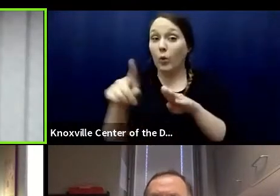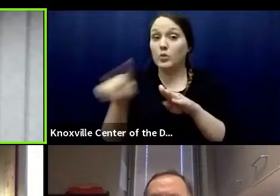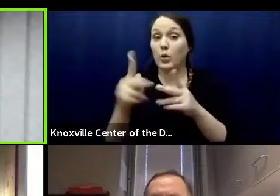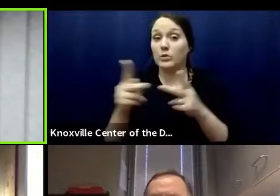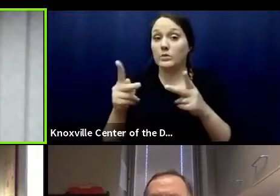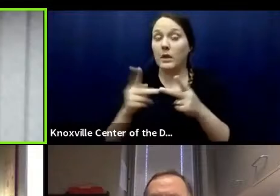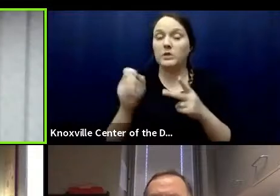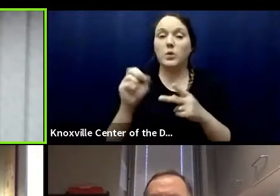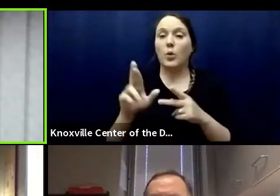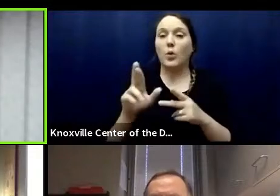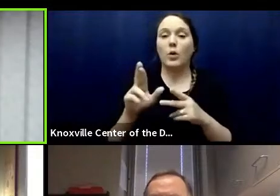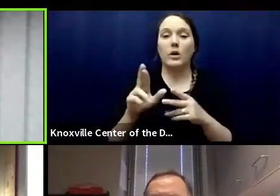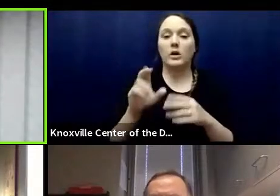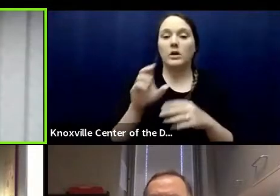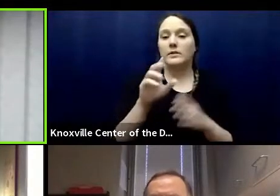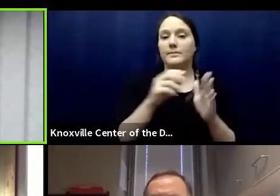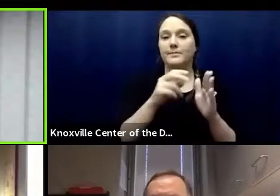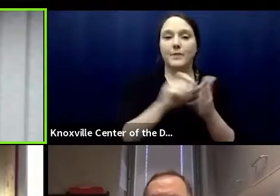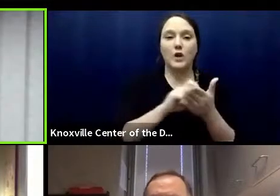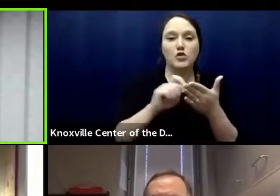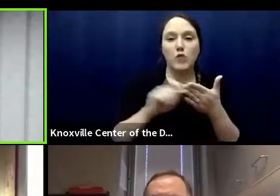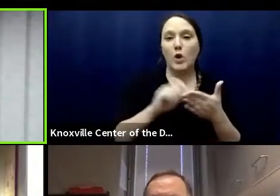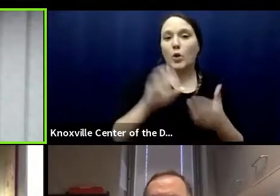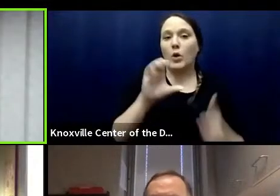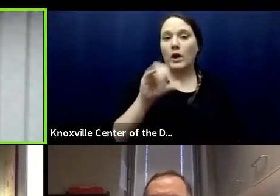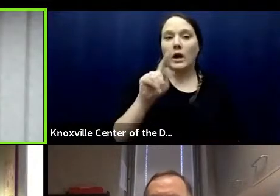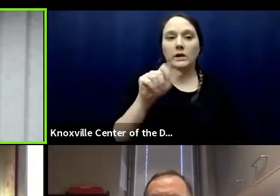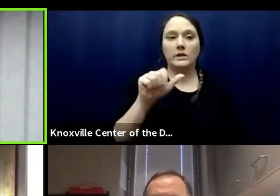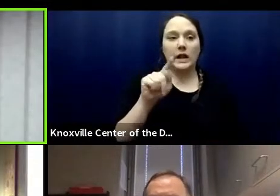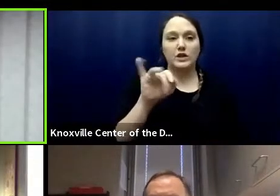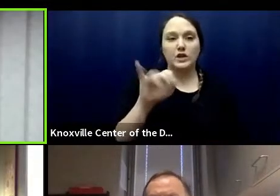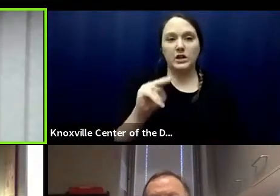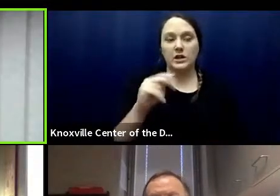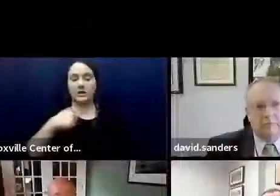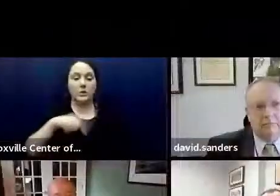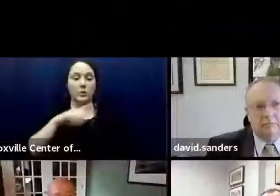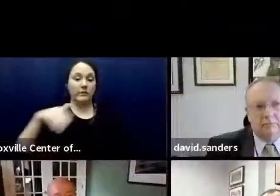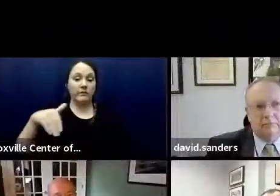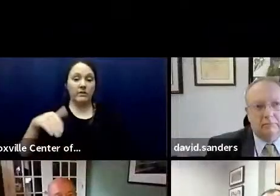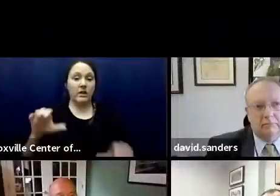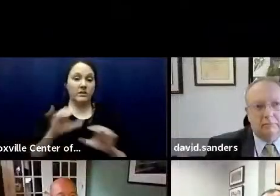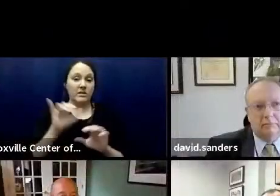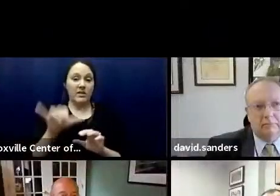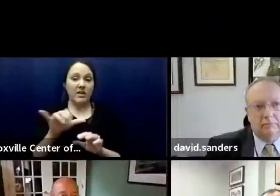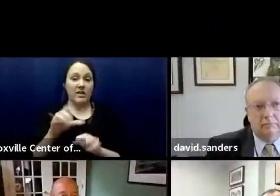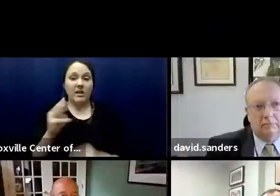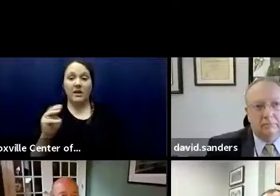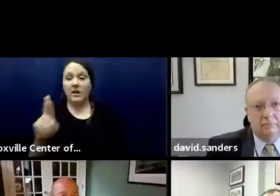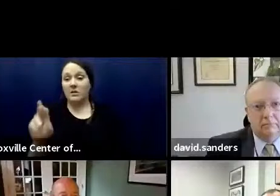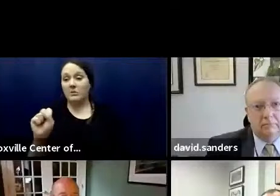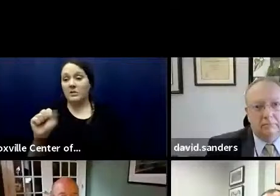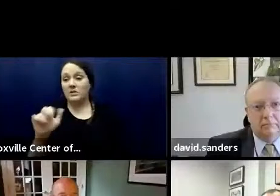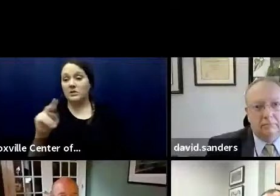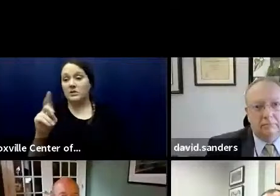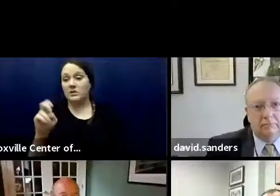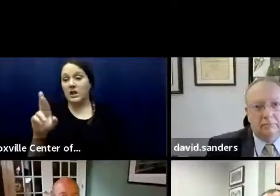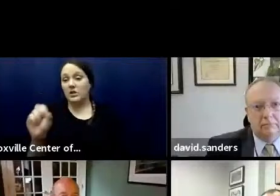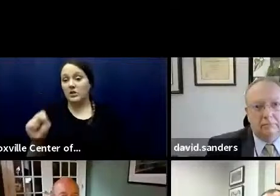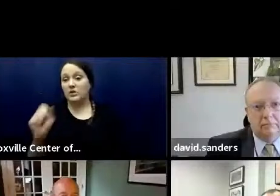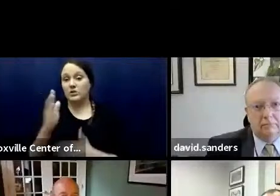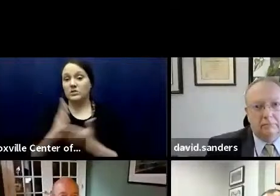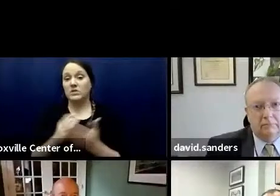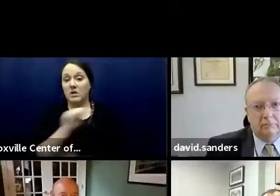or cited them. We haven't gone down that road, Mr. Sanders. There are some authorities